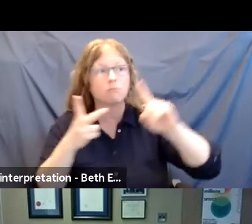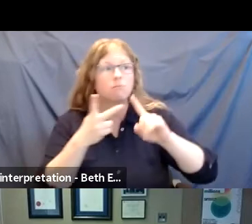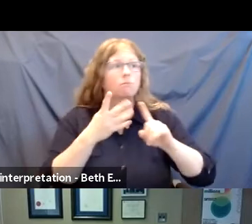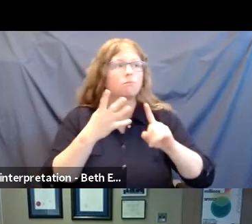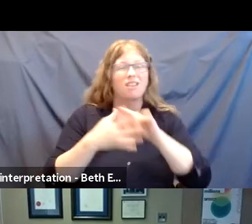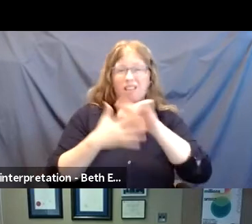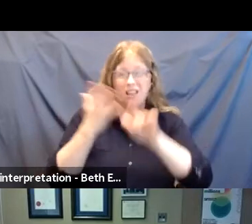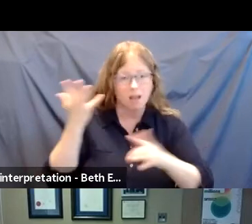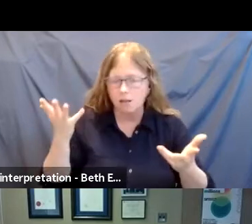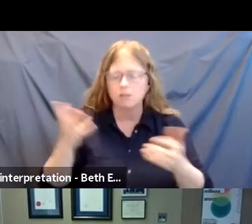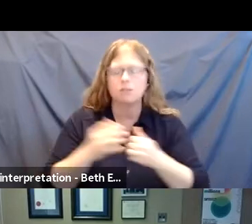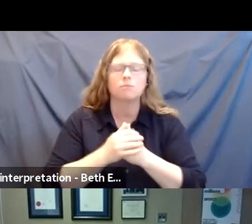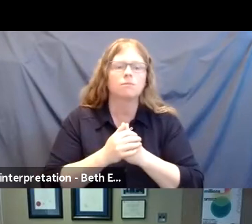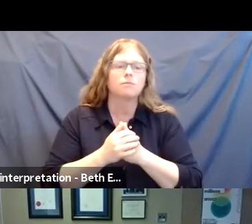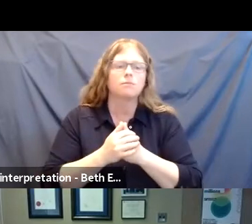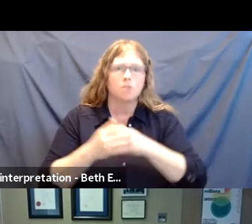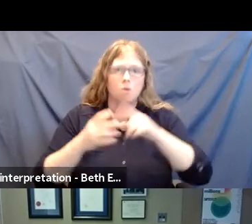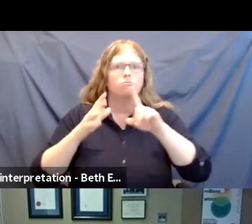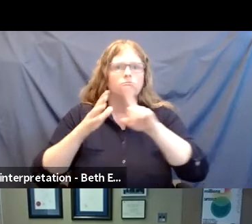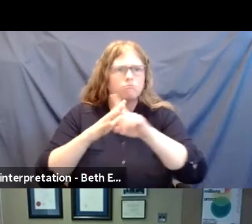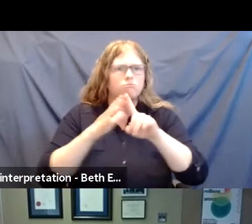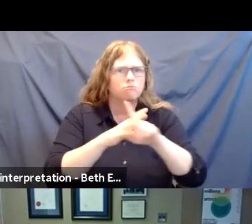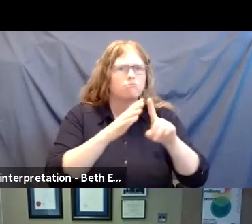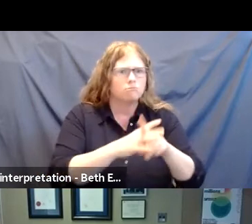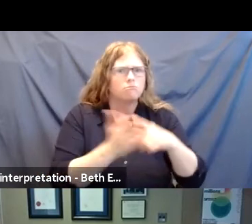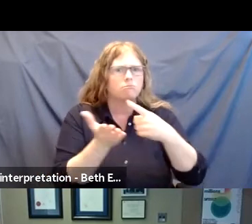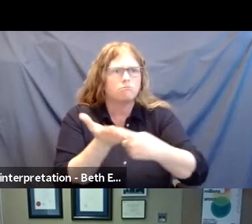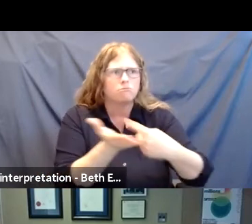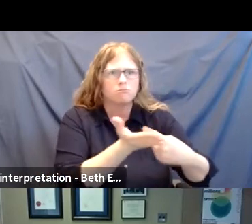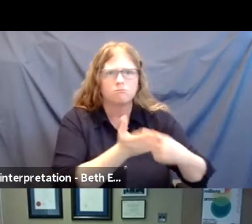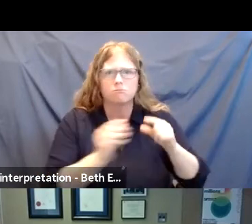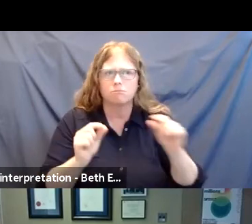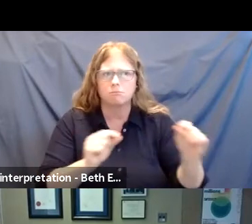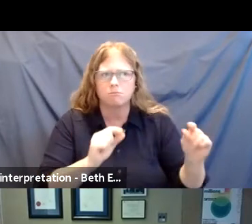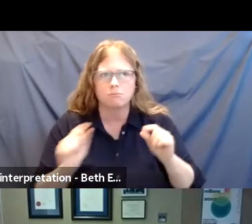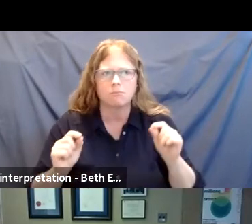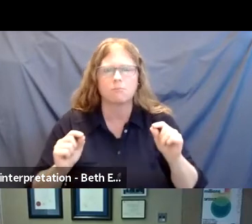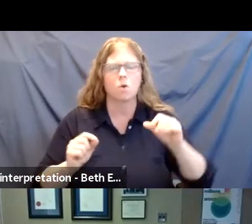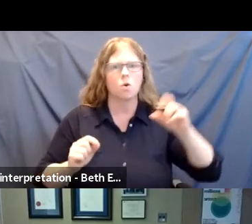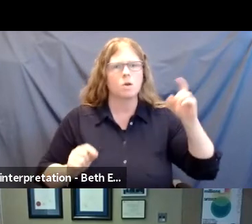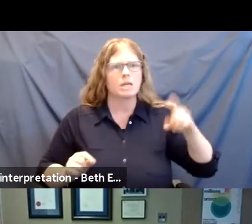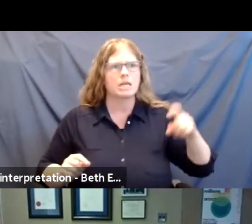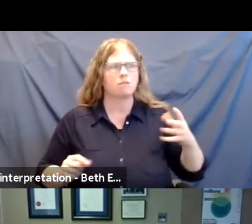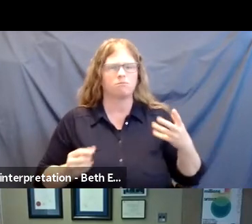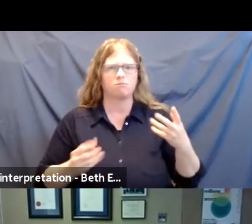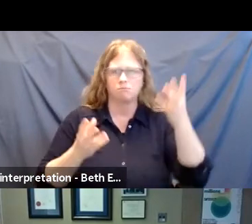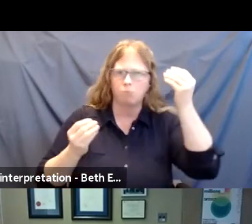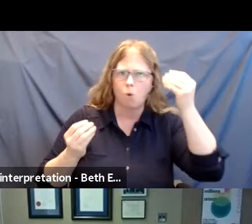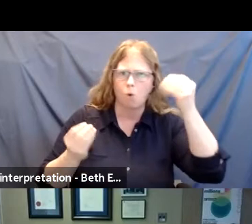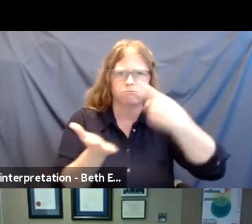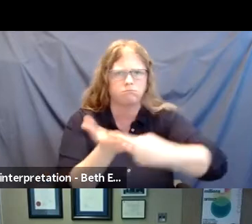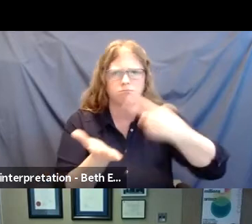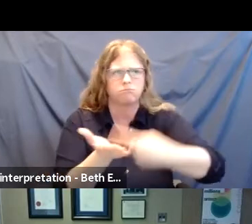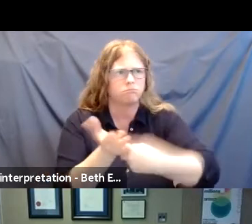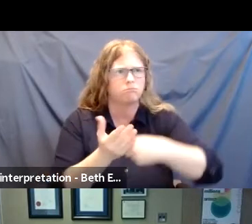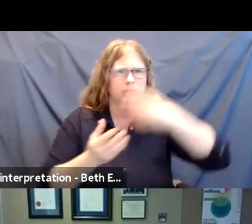more and more of these issues surfaced, and the need for information grew, we chose this topic for this year's conference